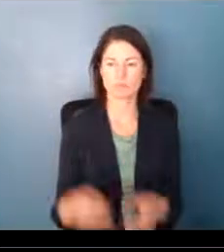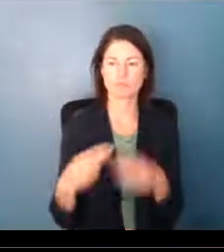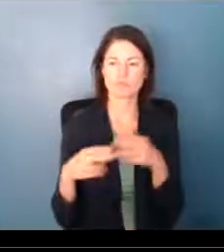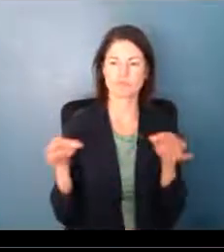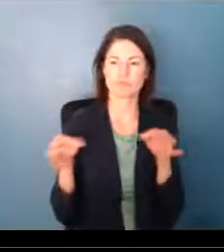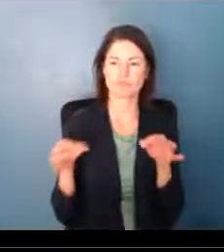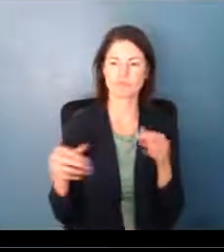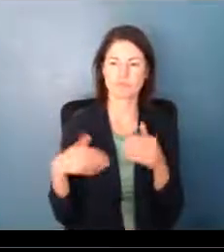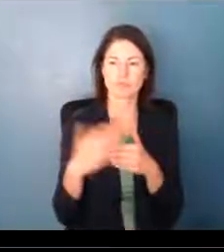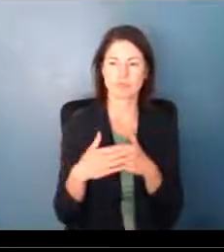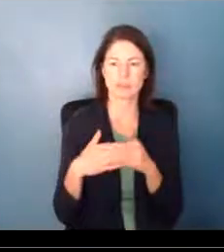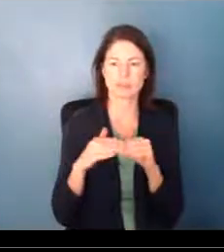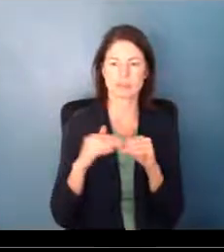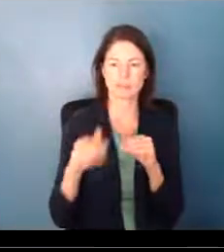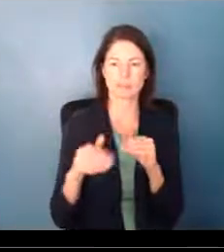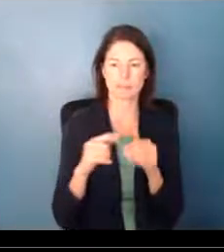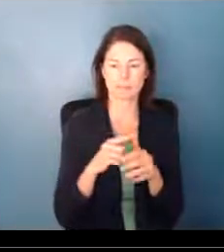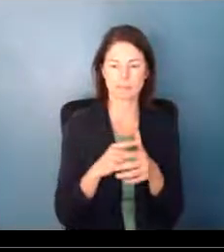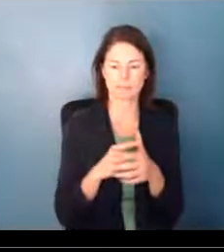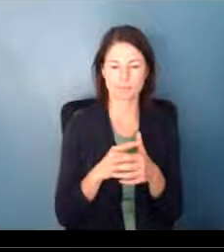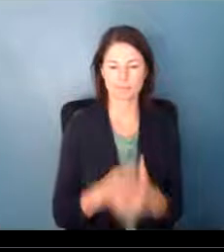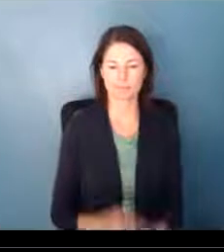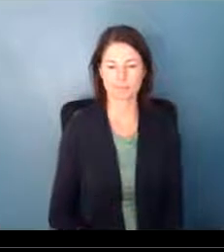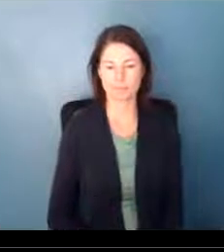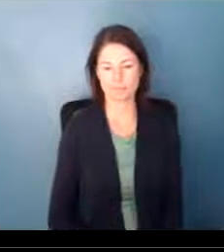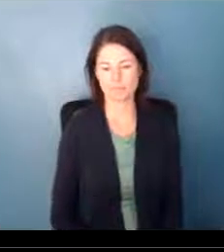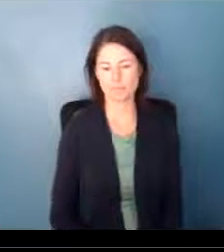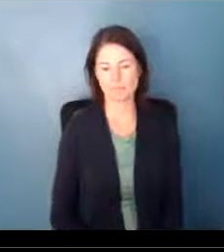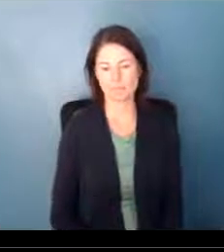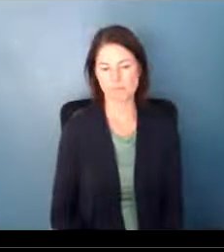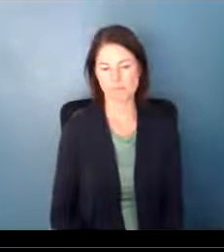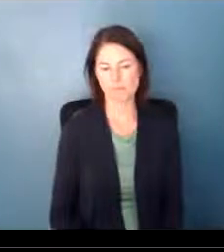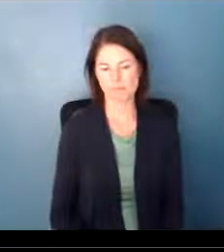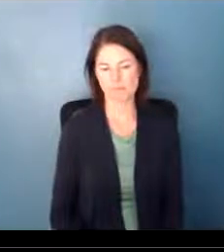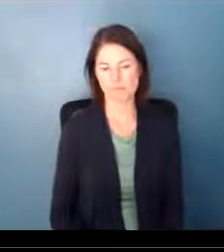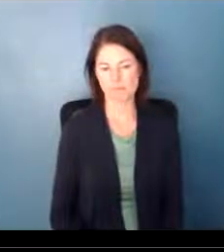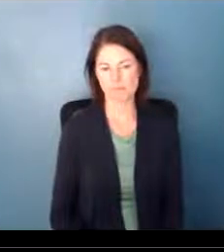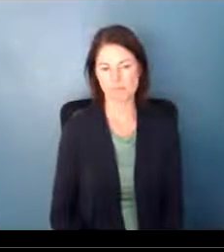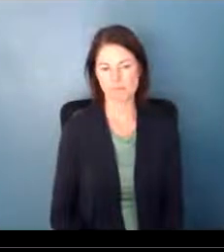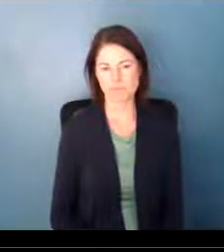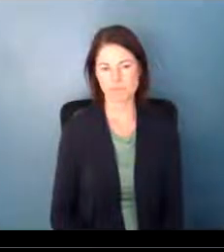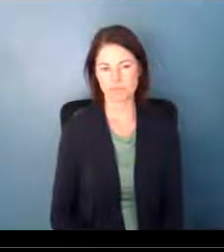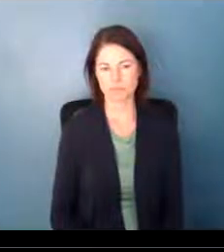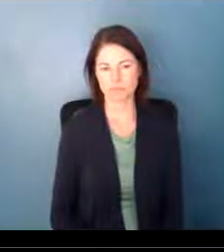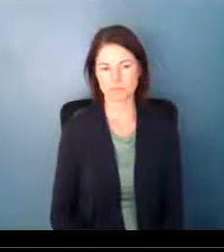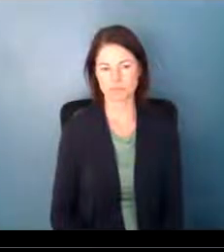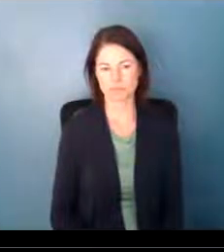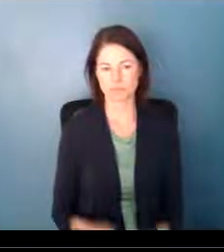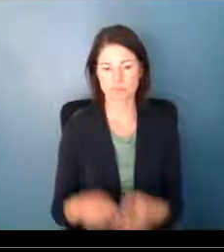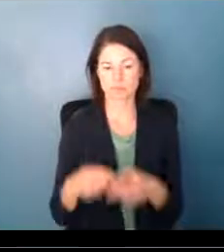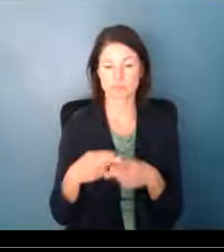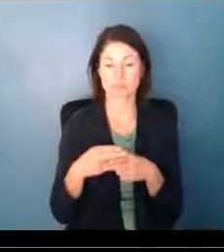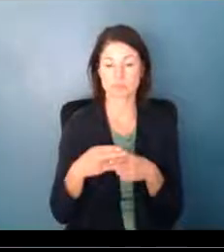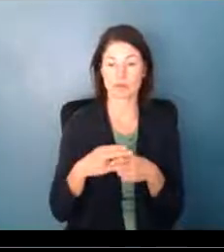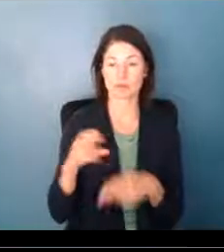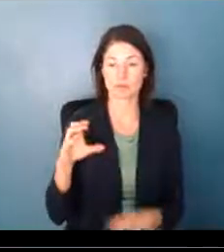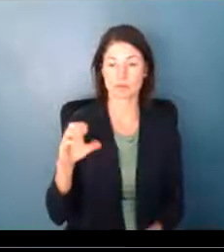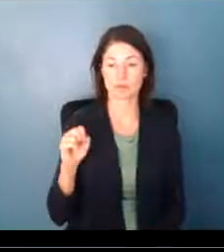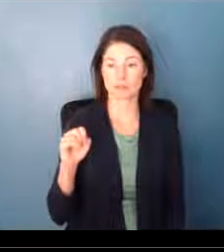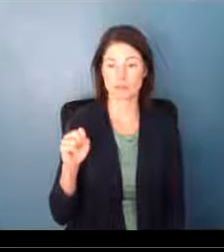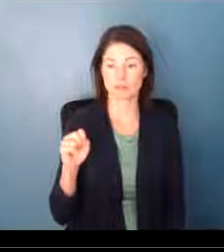to sum up, the interim thesis, as of right now, is being used internally for Caltrans